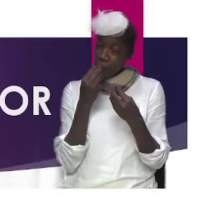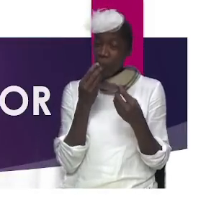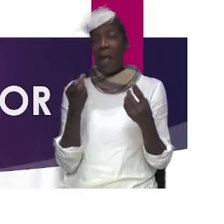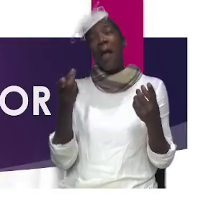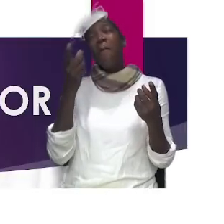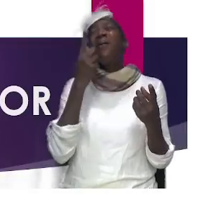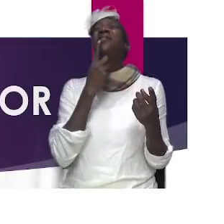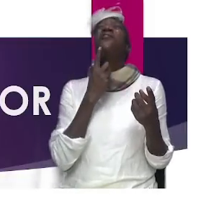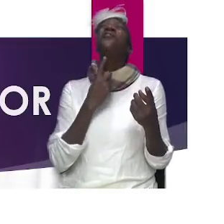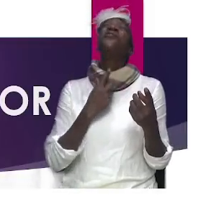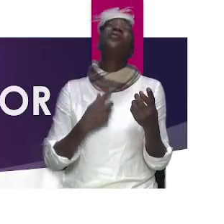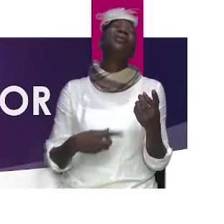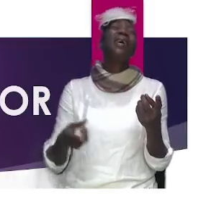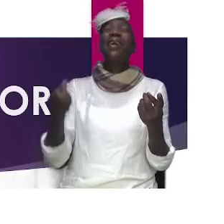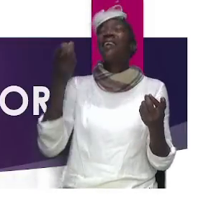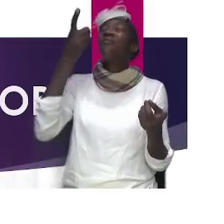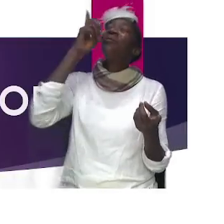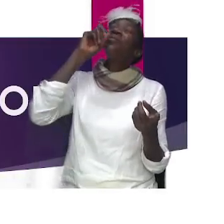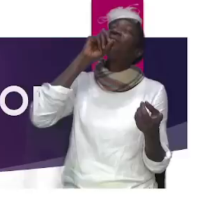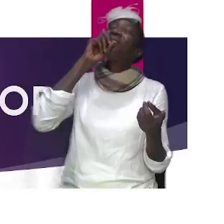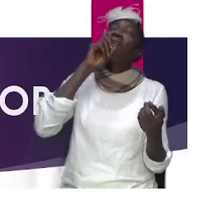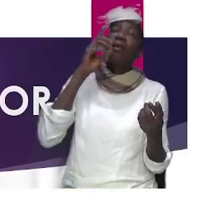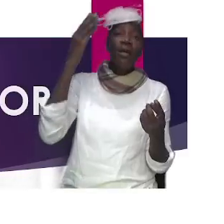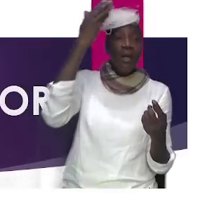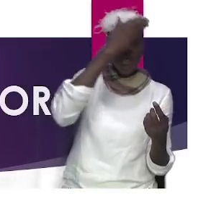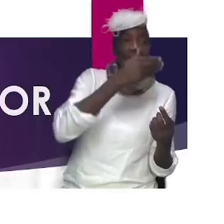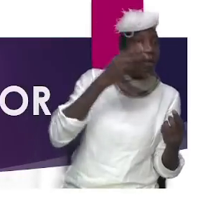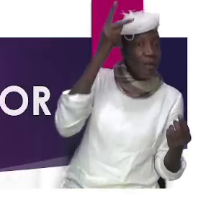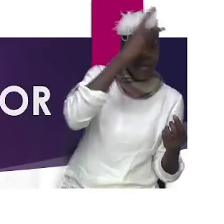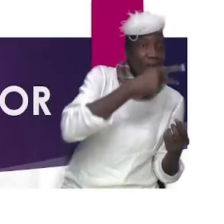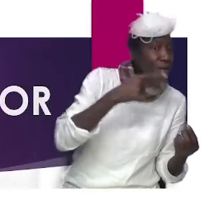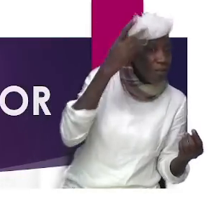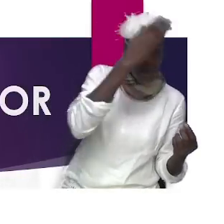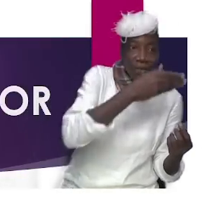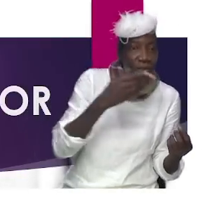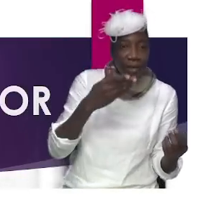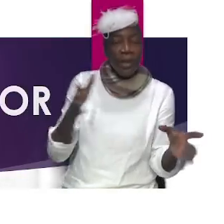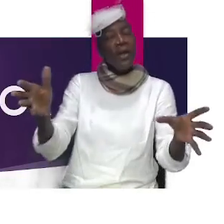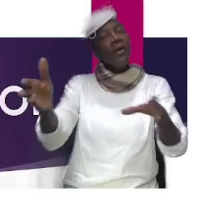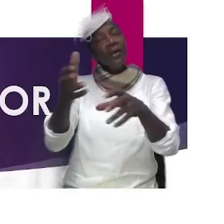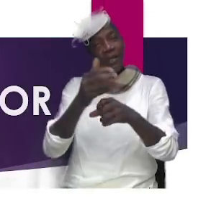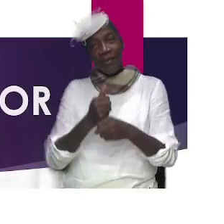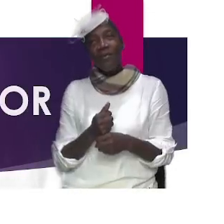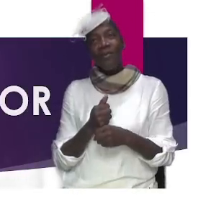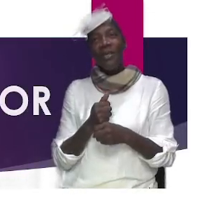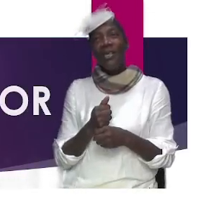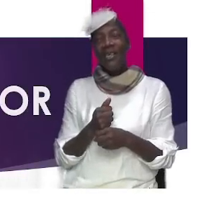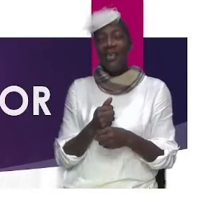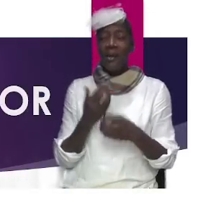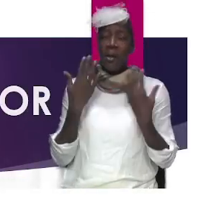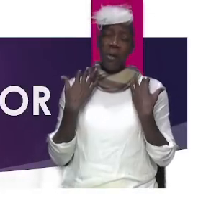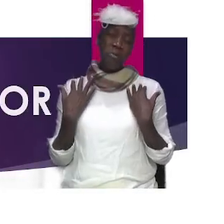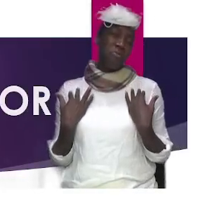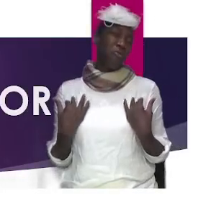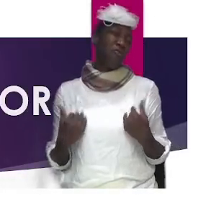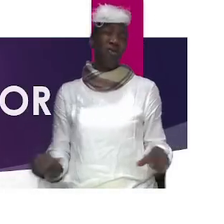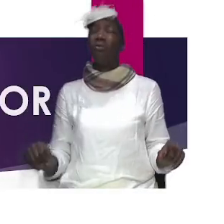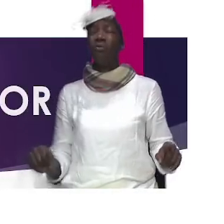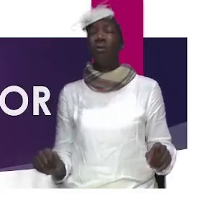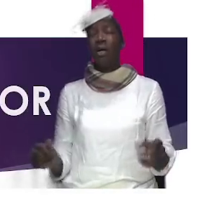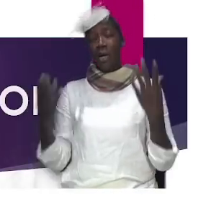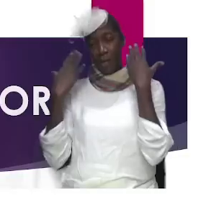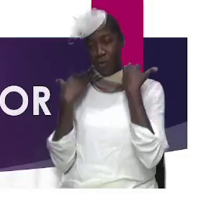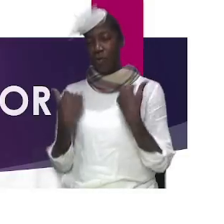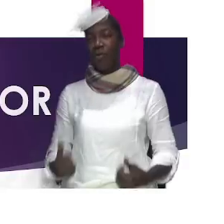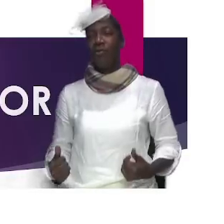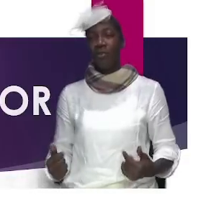drink. I was a stranger and ye took me in. Naked and you clothed me. I was sick